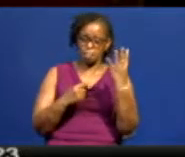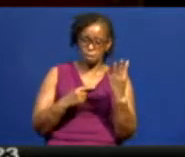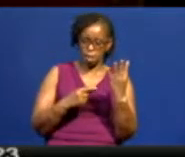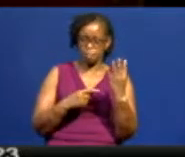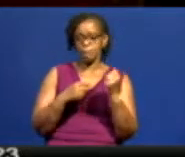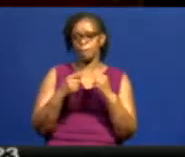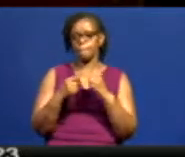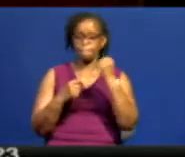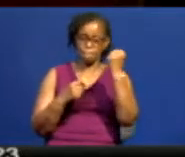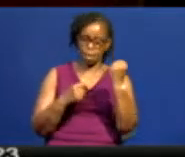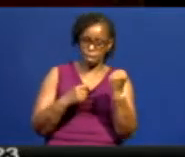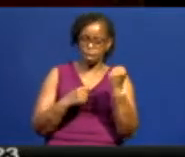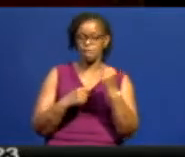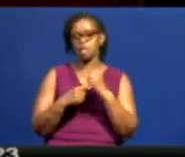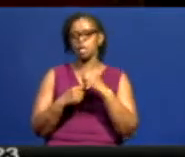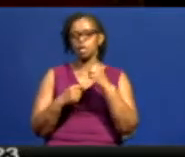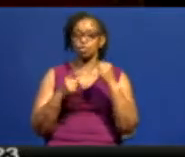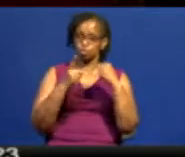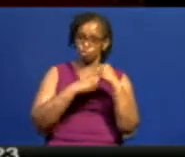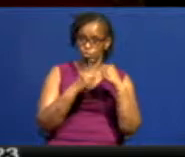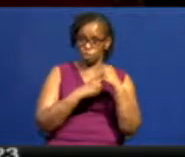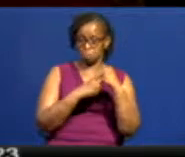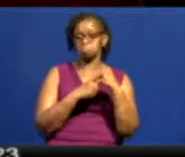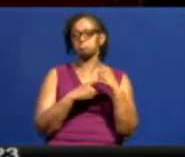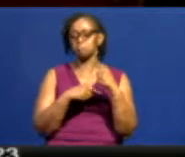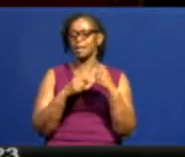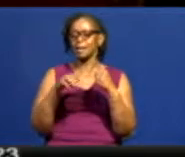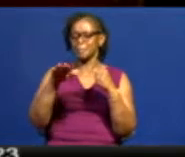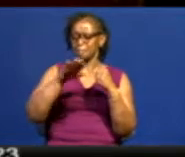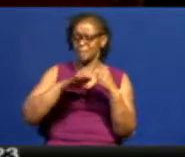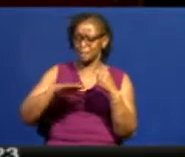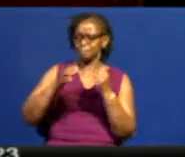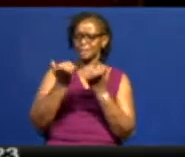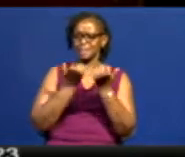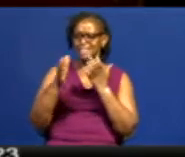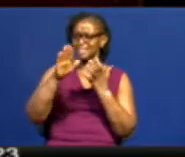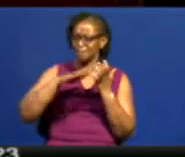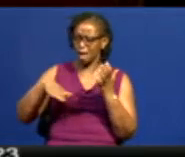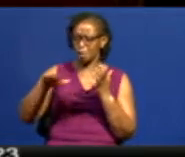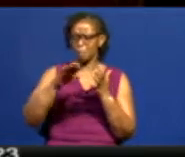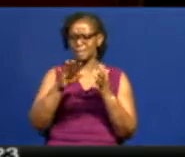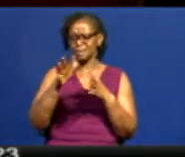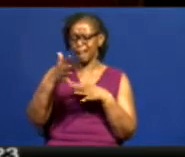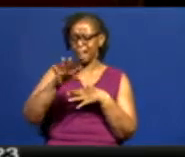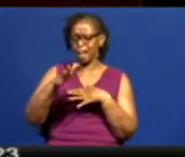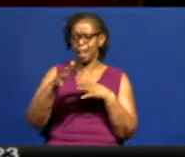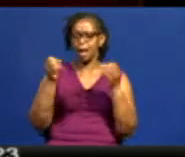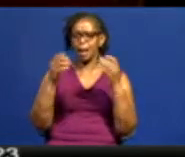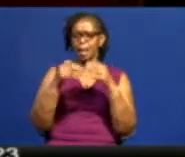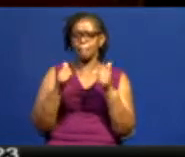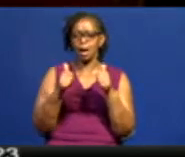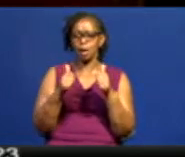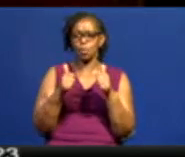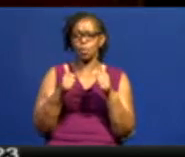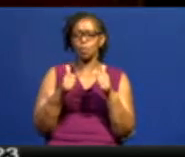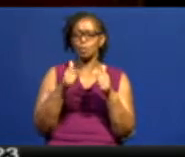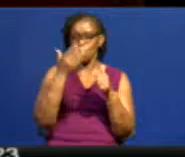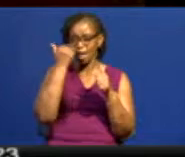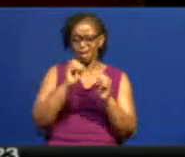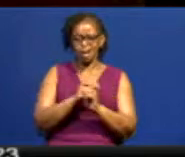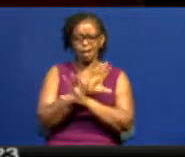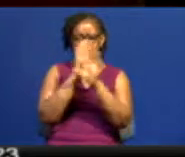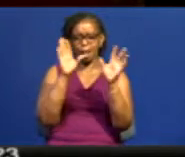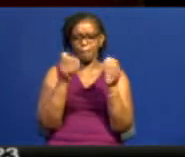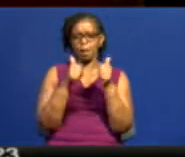business environment is uncertain because there is no clear, it's not absolutely clear